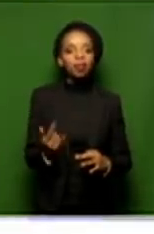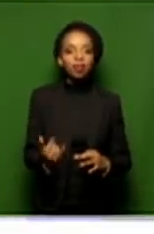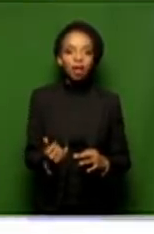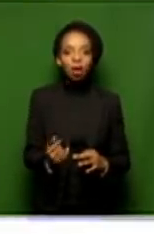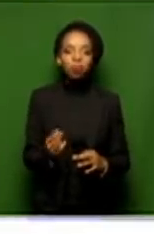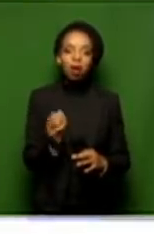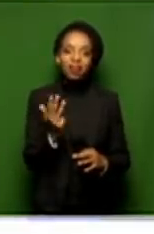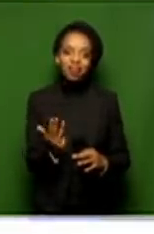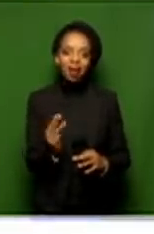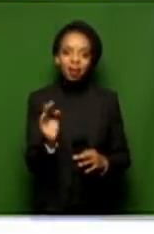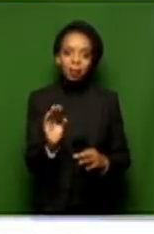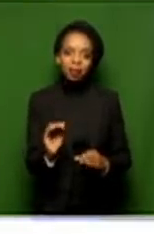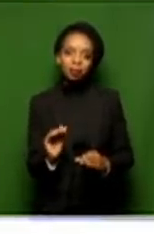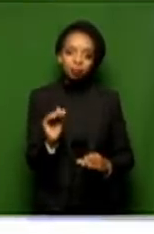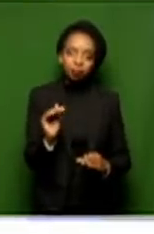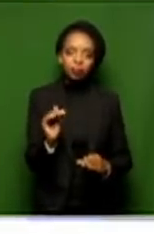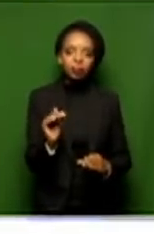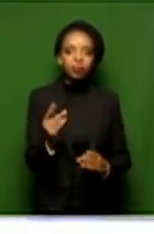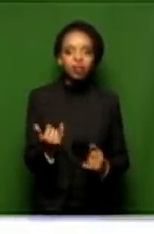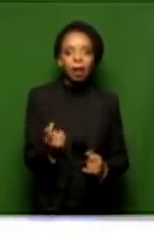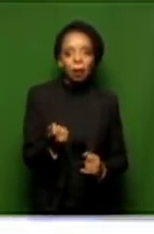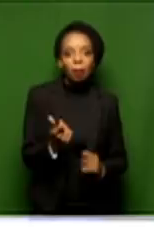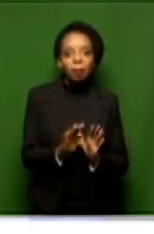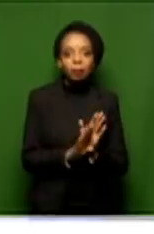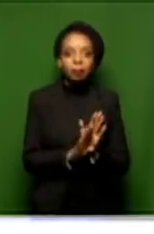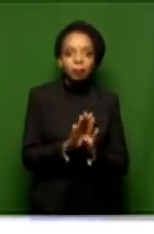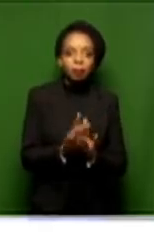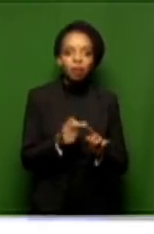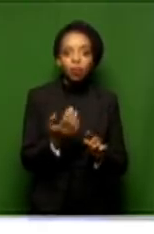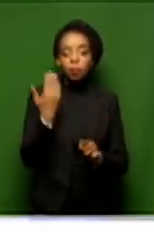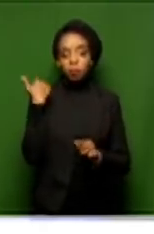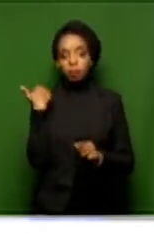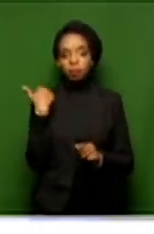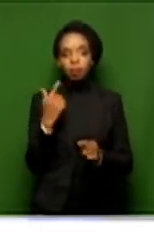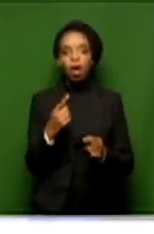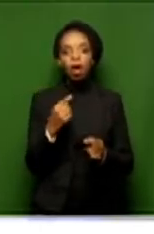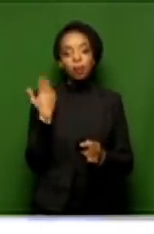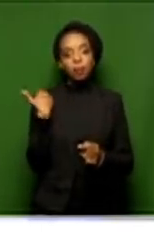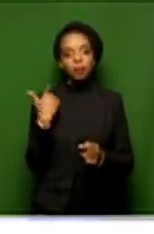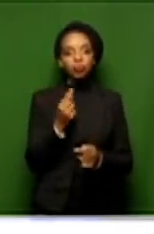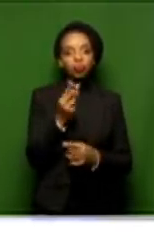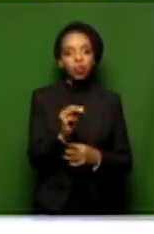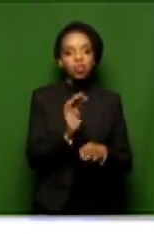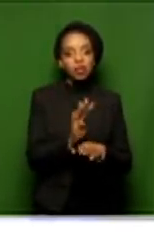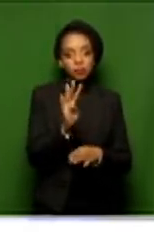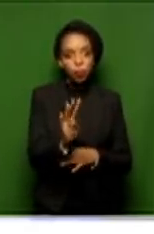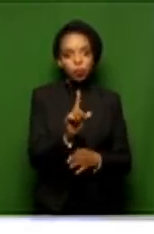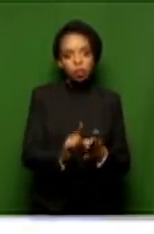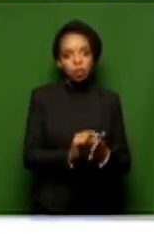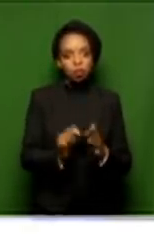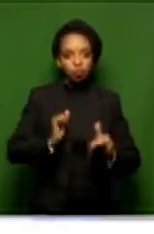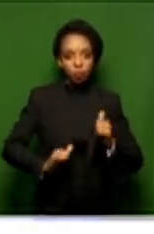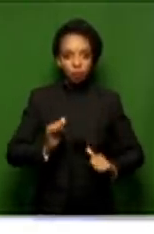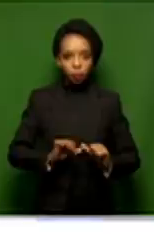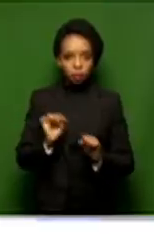over 9%, which is a slight increase from their previous 2014